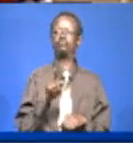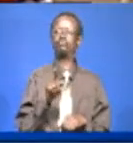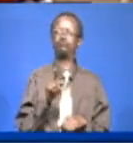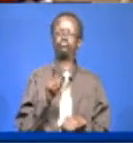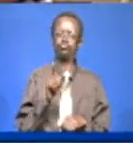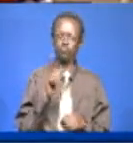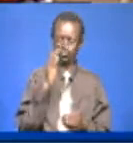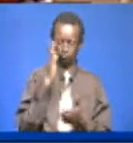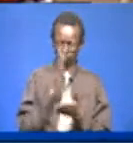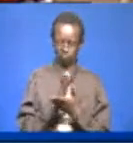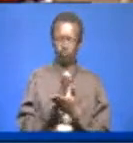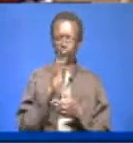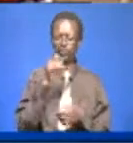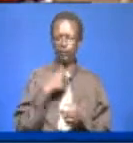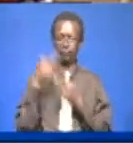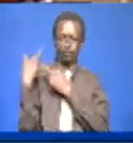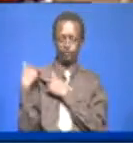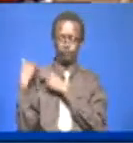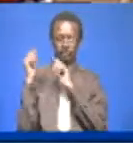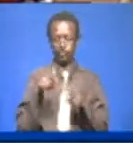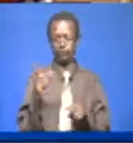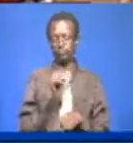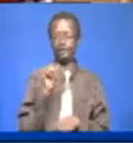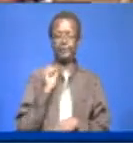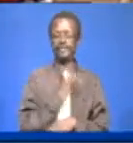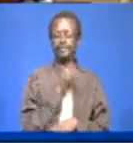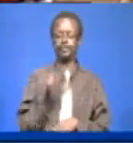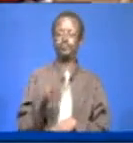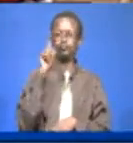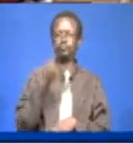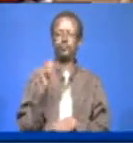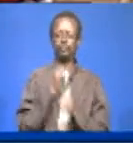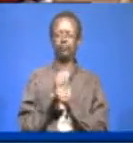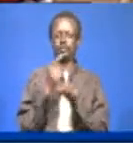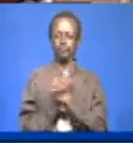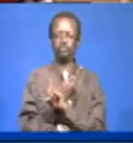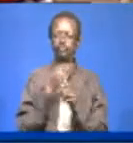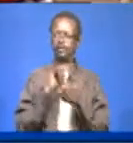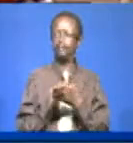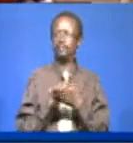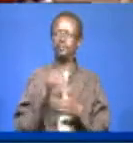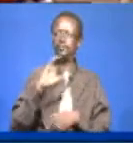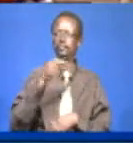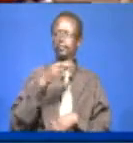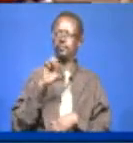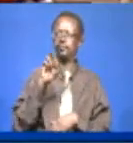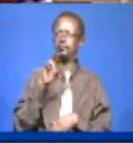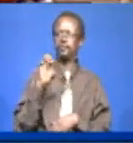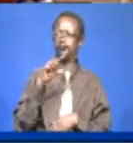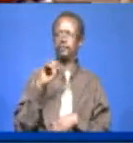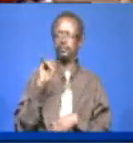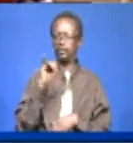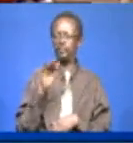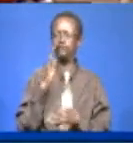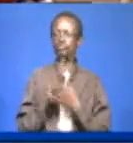Senate must work differently from the previous Senate. That, Mr. Cherargei, this Senate must go beyond, over